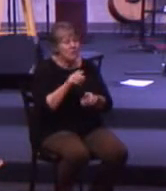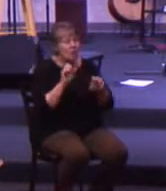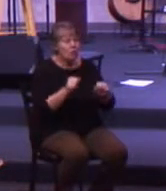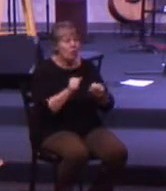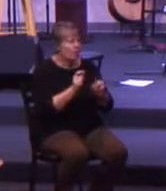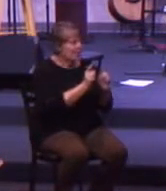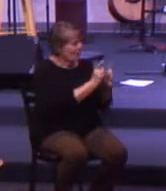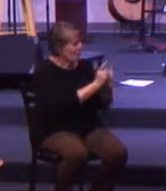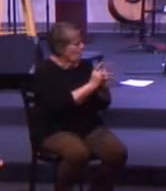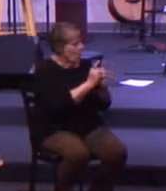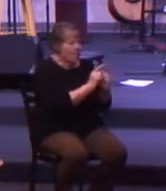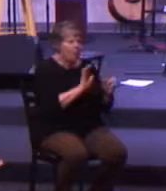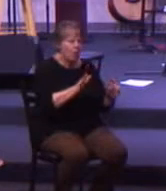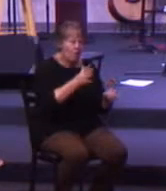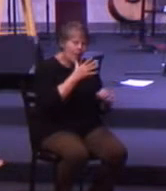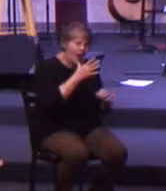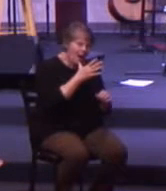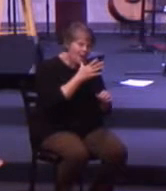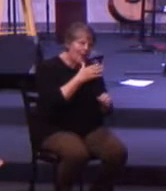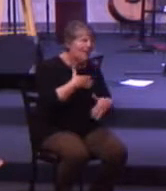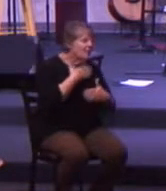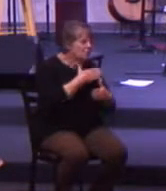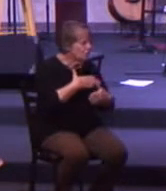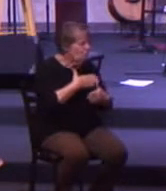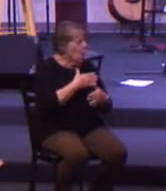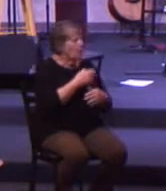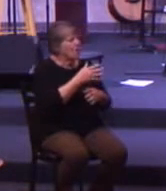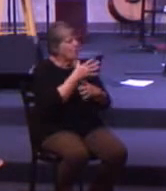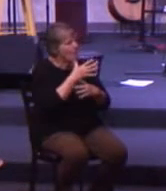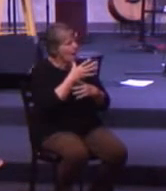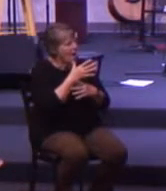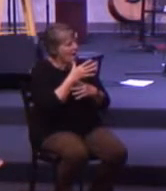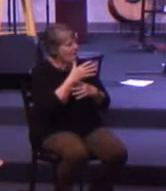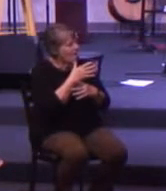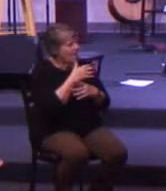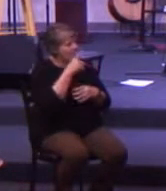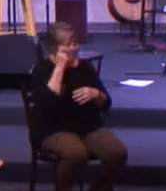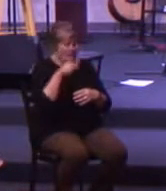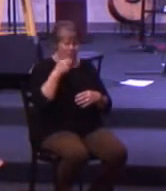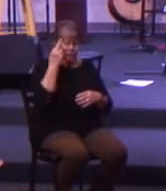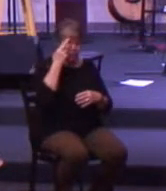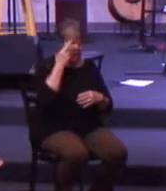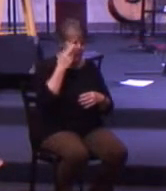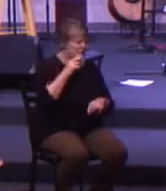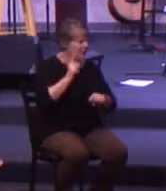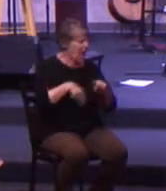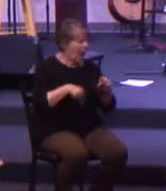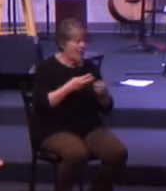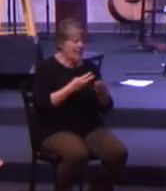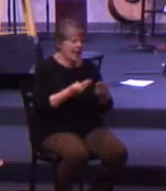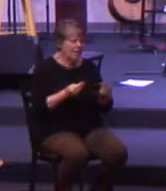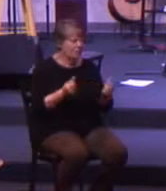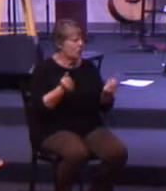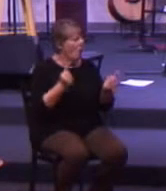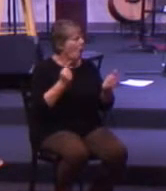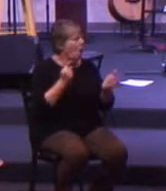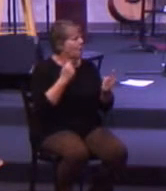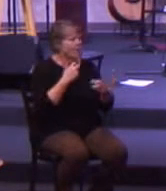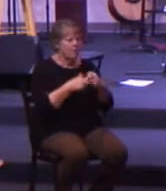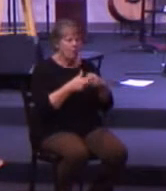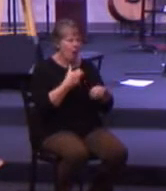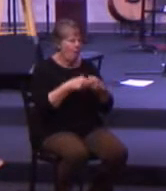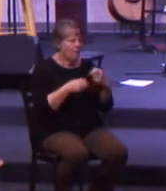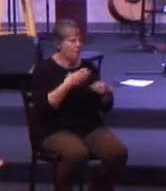relationship is getting better because finally Crystal said, wait a minute. I can't solve the problems and the wounds that I have. I need to give